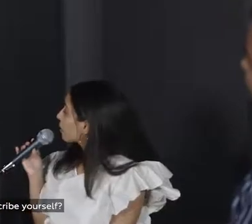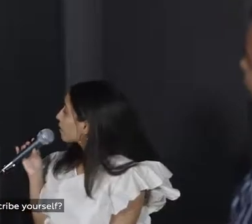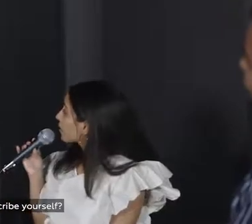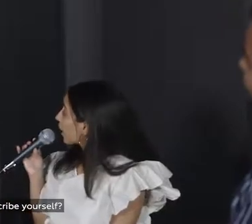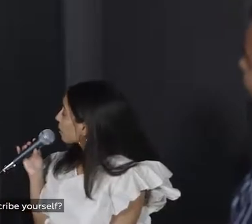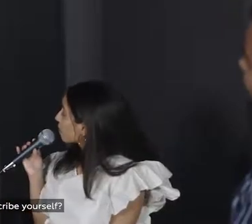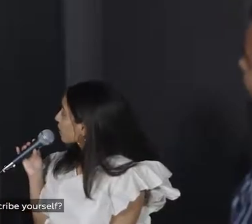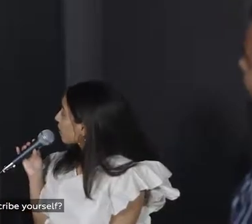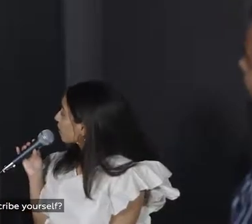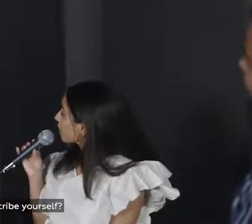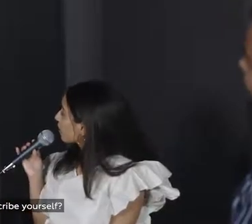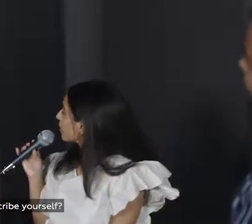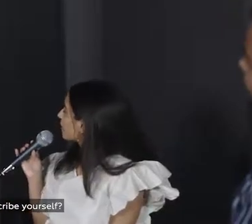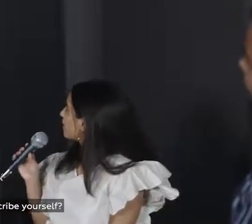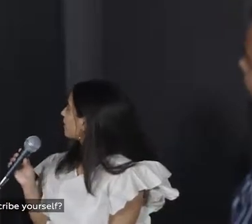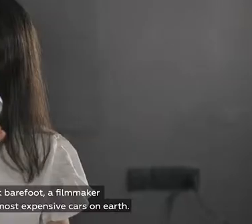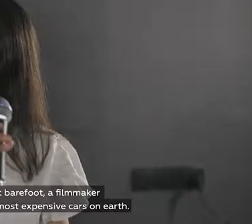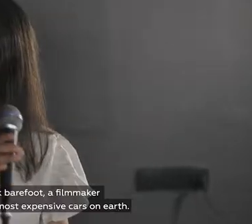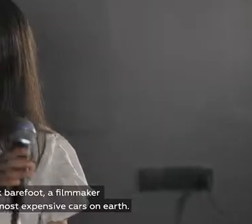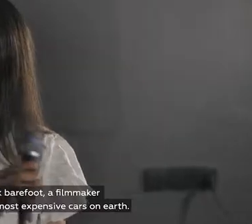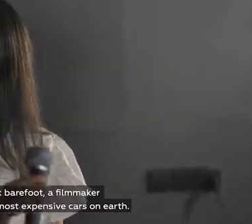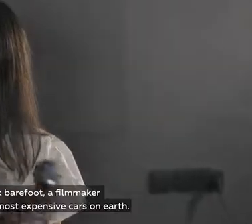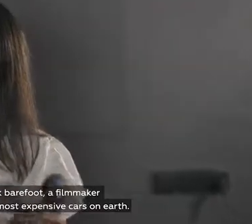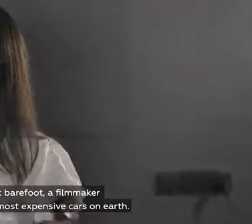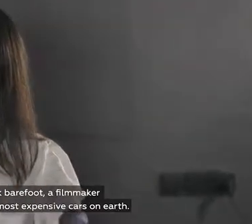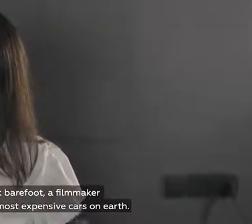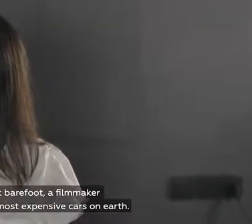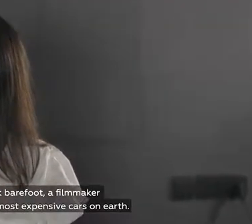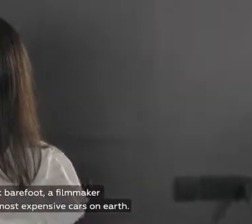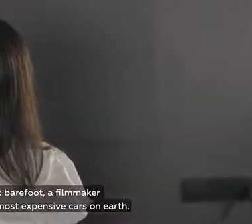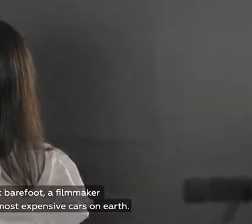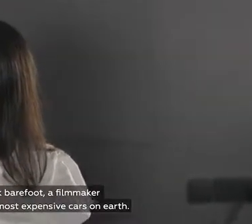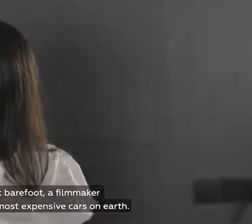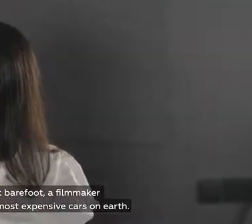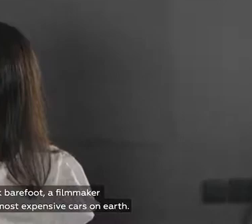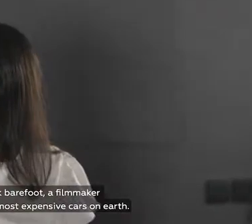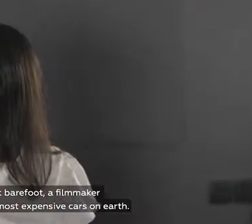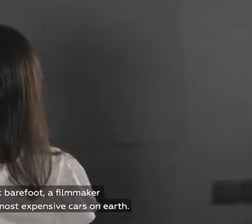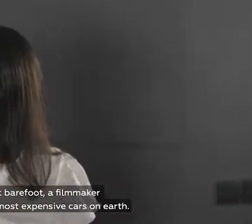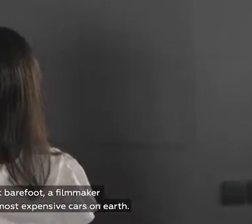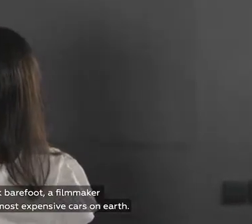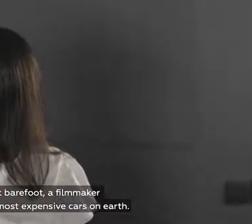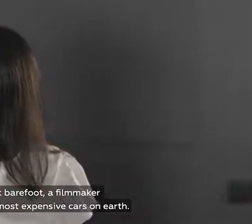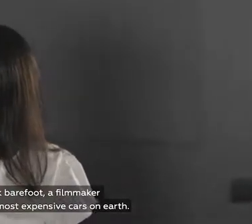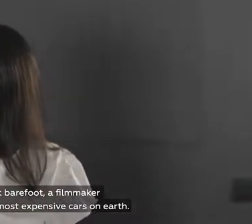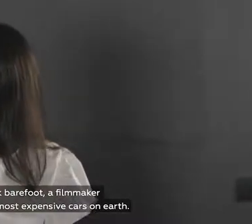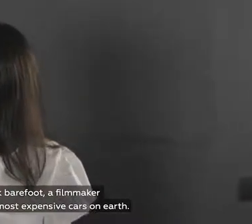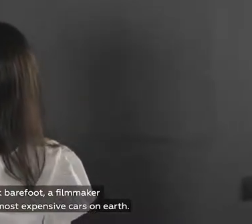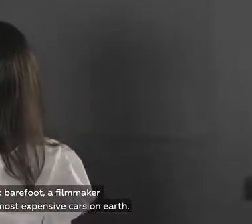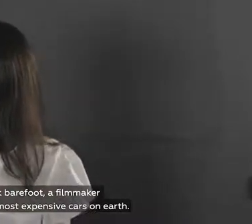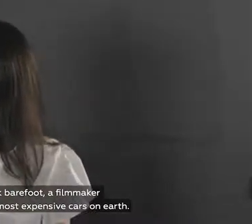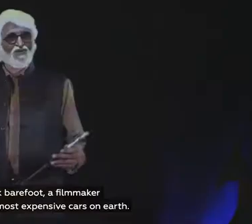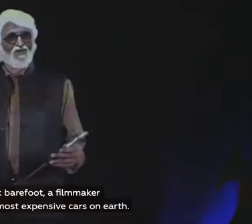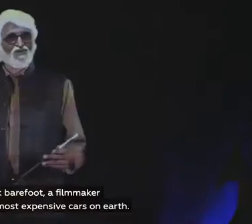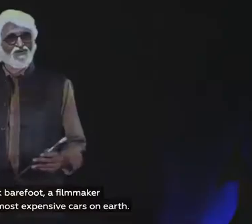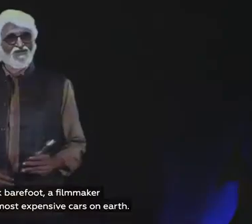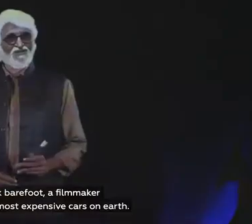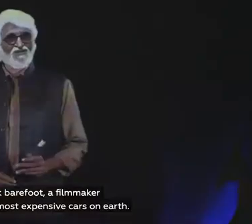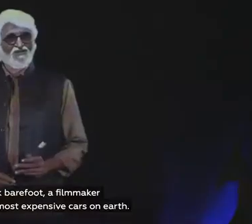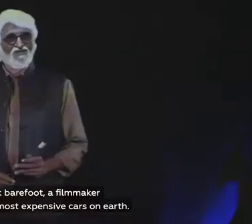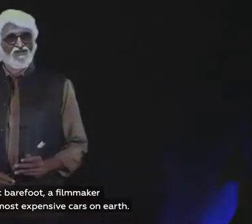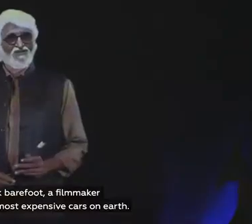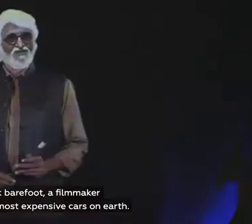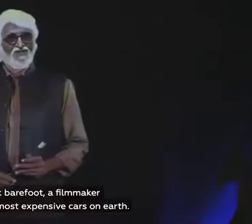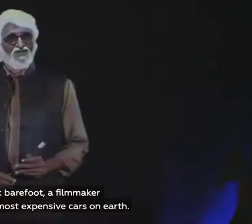How would you describe yourself? A painter who prefers to walk barefoot, a filmmaker with